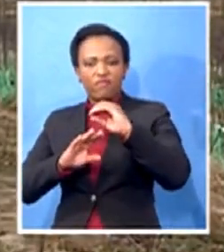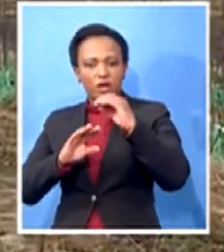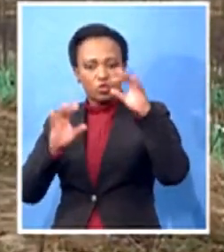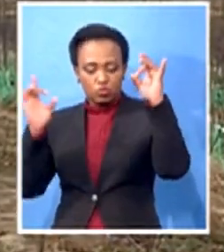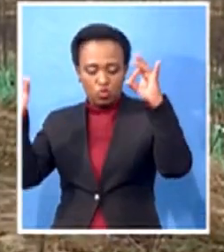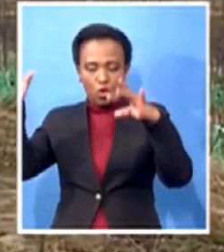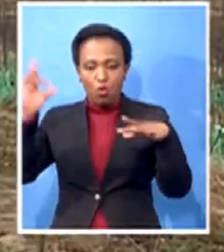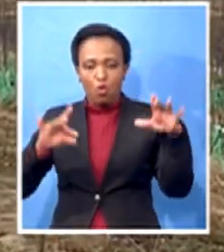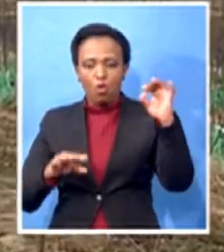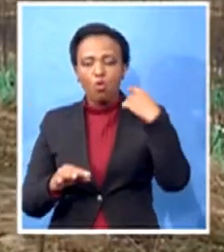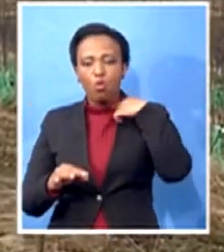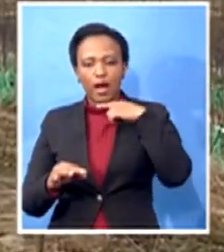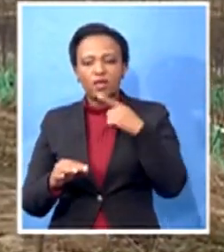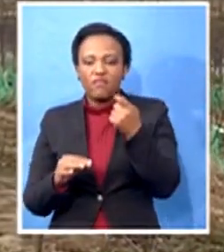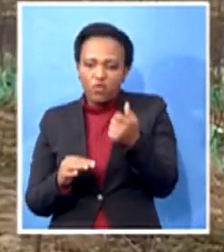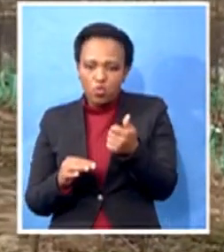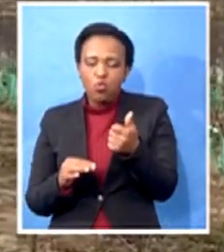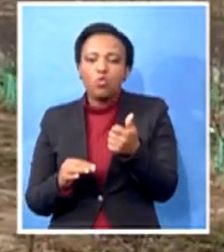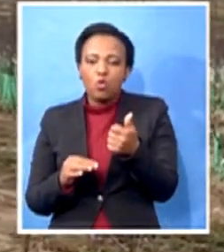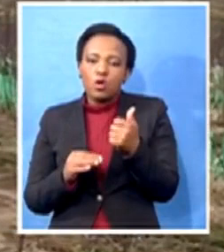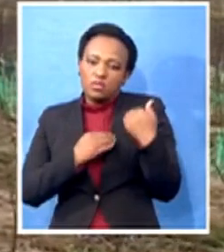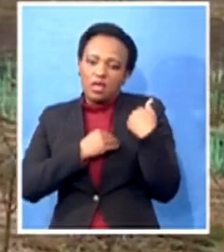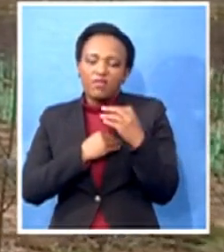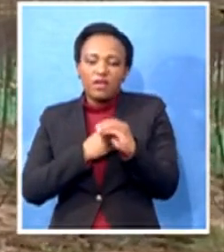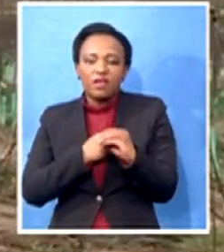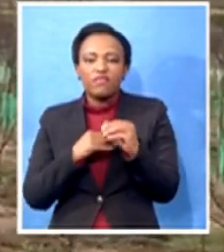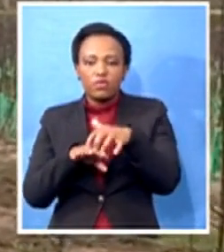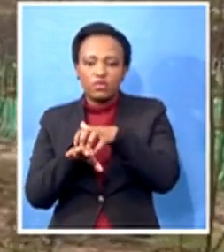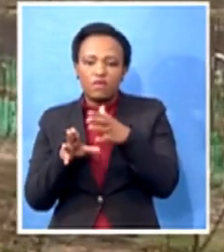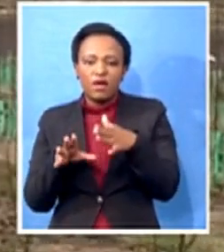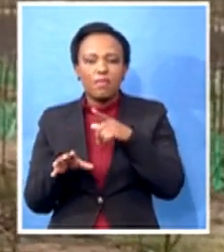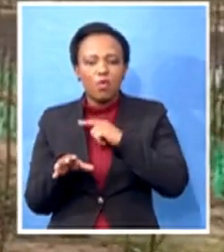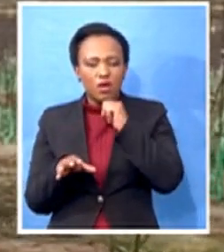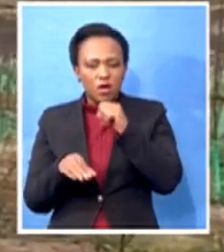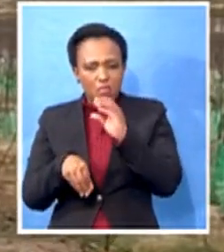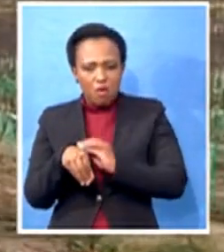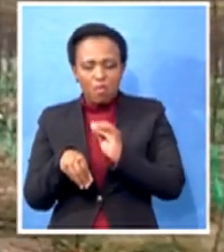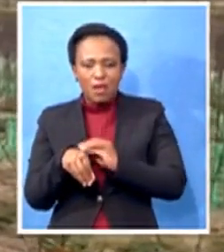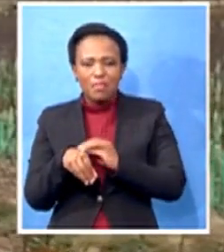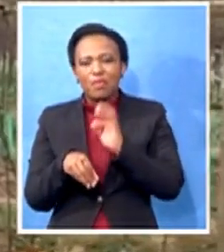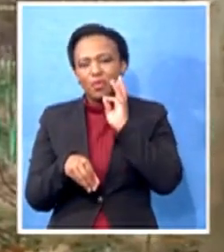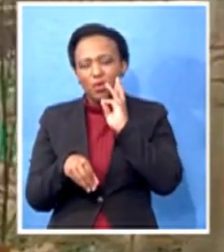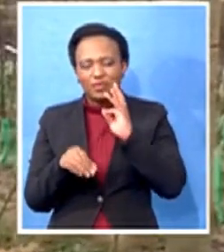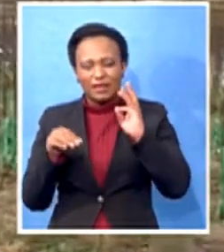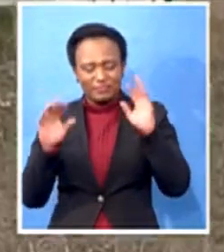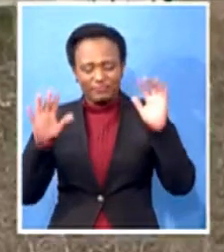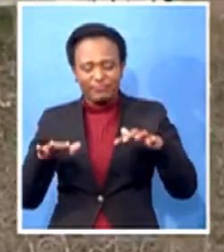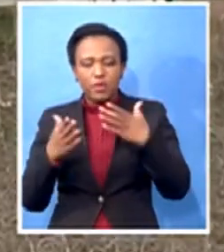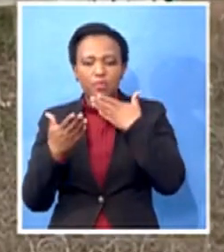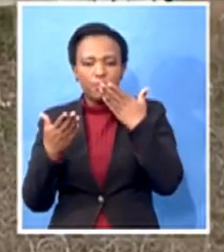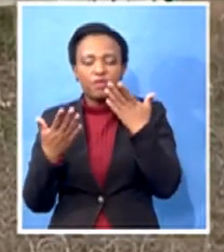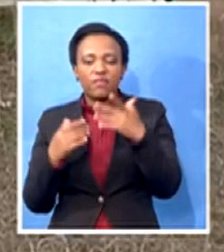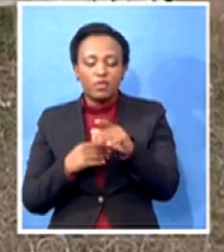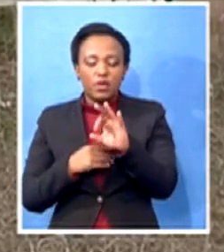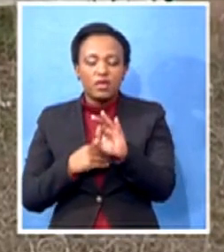Farmers in this area continue to struggle with the elements. An ongoing drought has seen just 35 millimeters of rain falling in